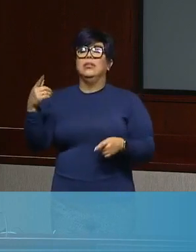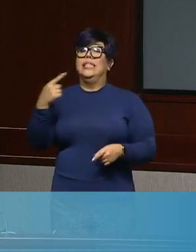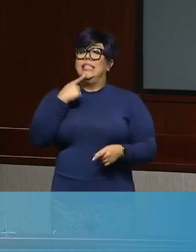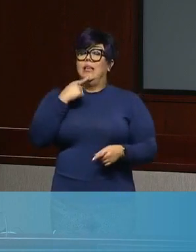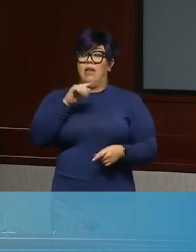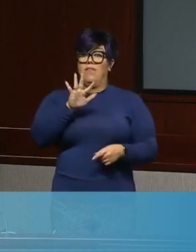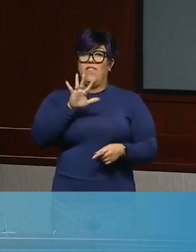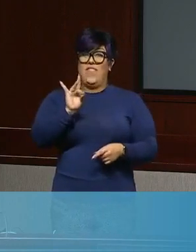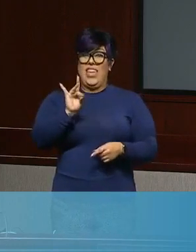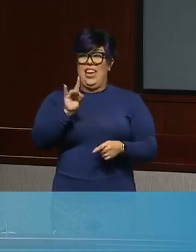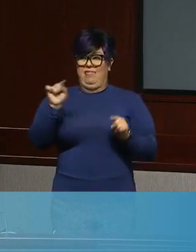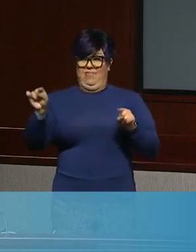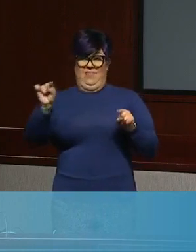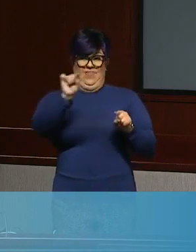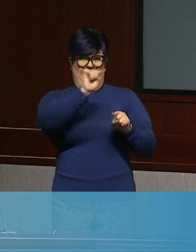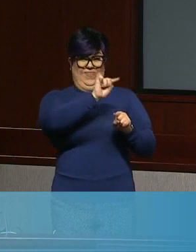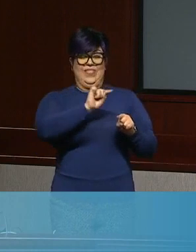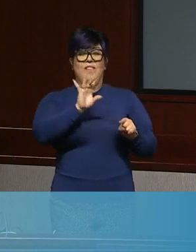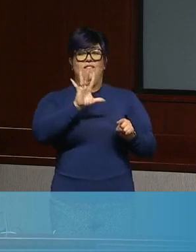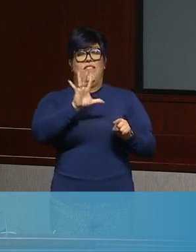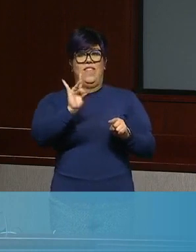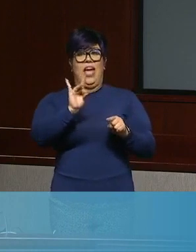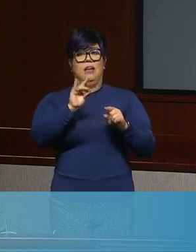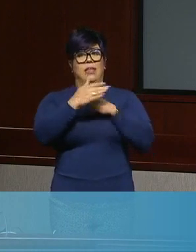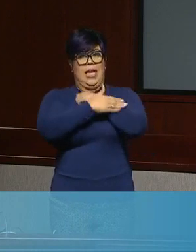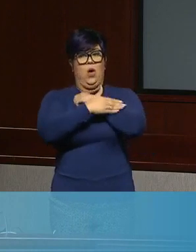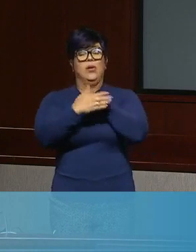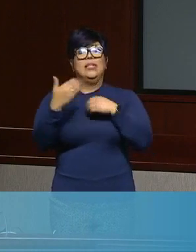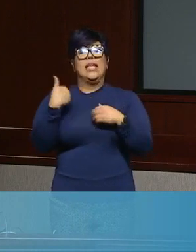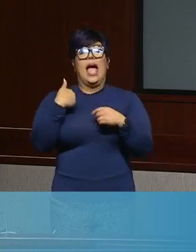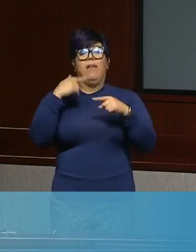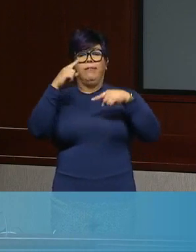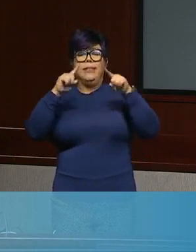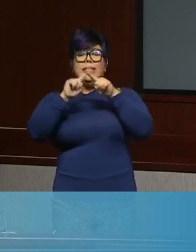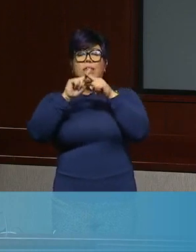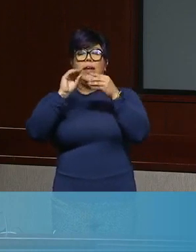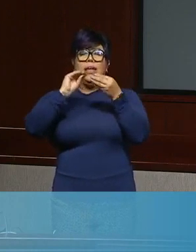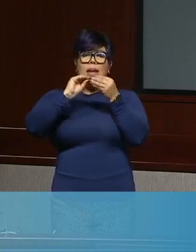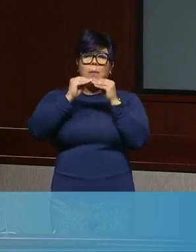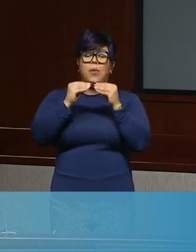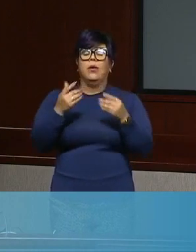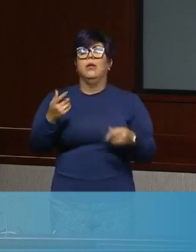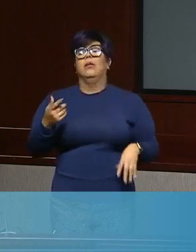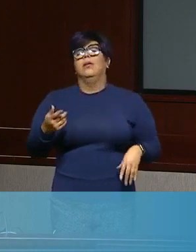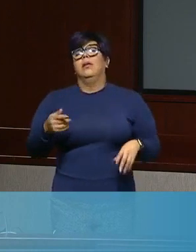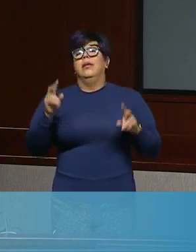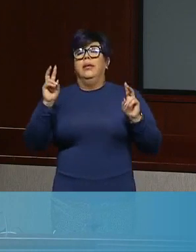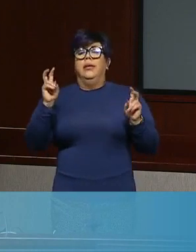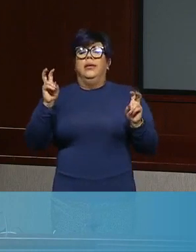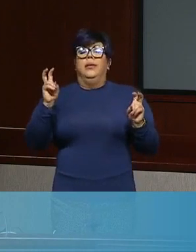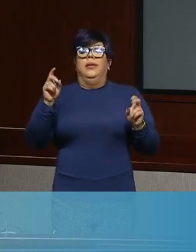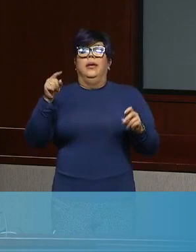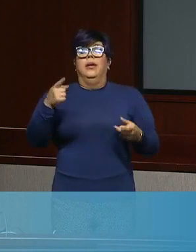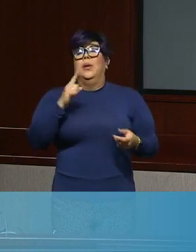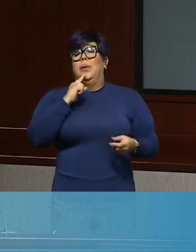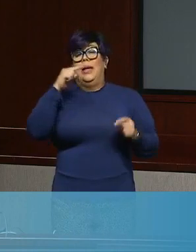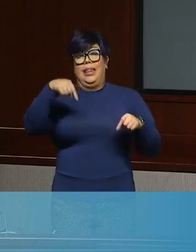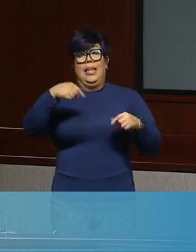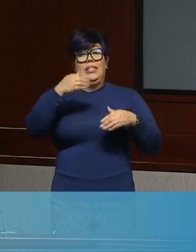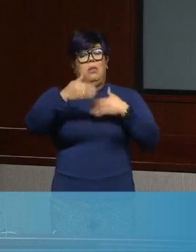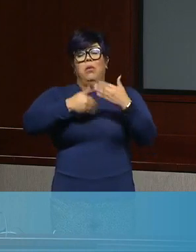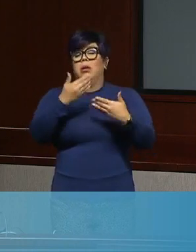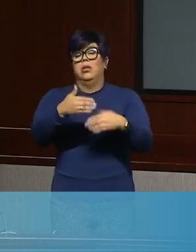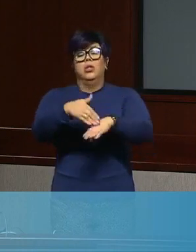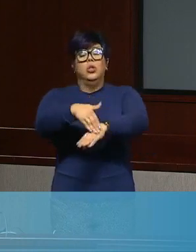counties to one of 4 different tiers that outline a slow, I quote, slow and stringent process for